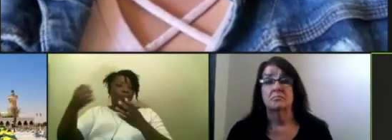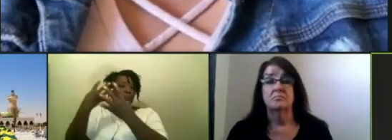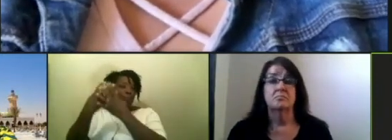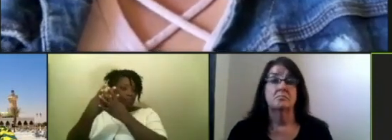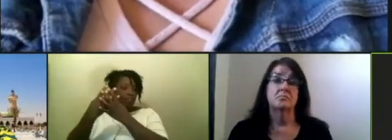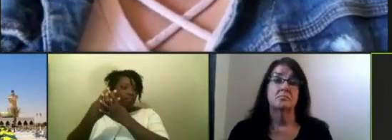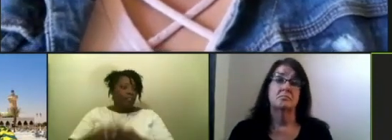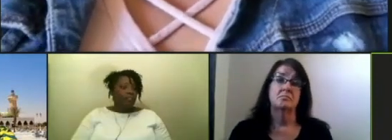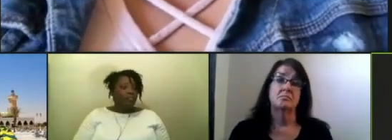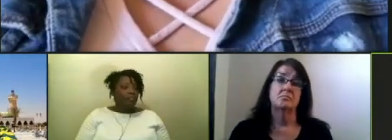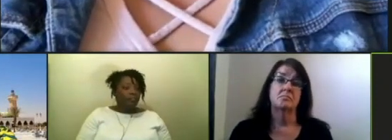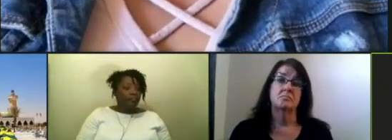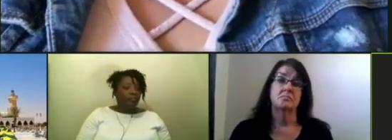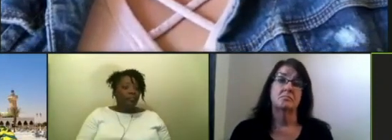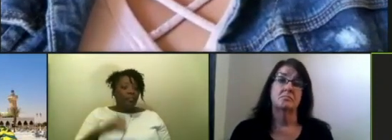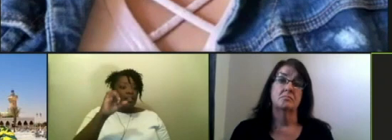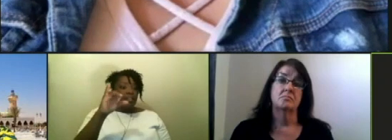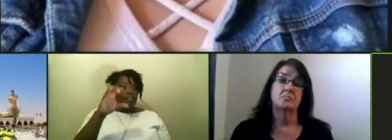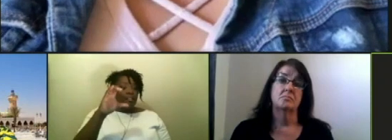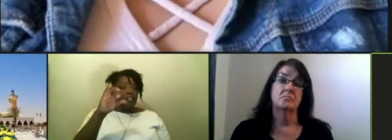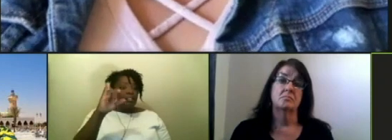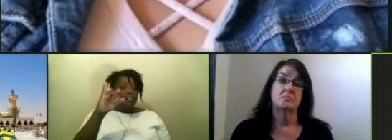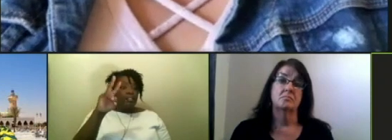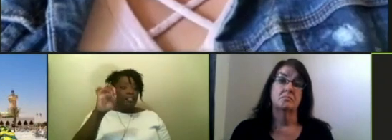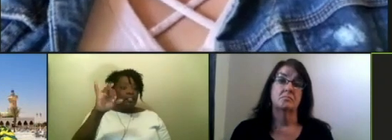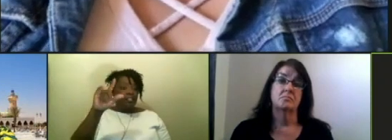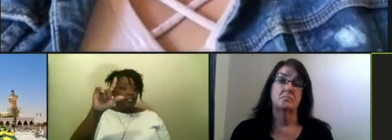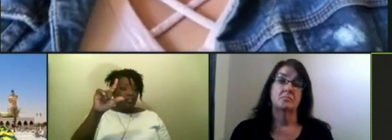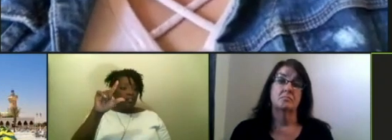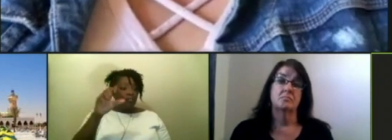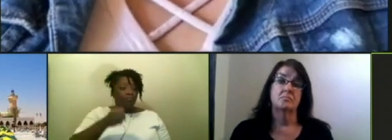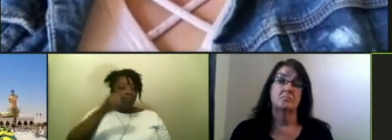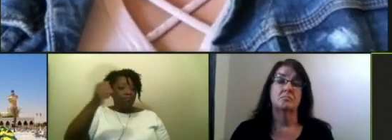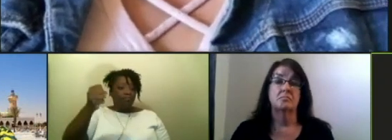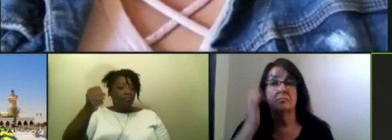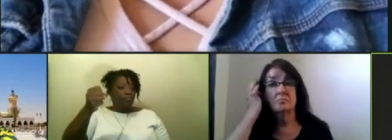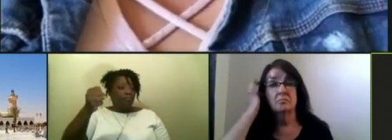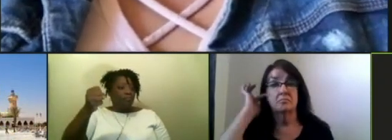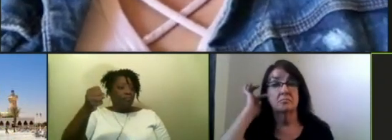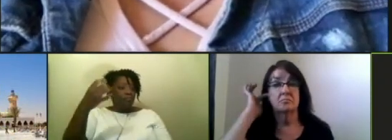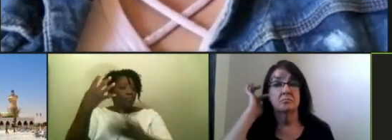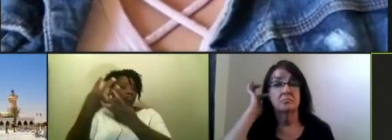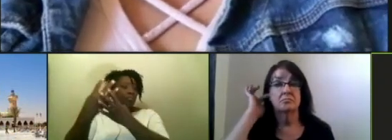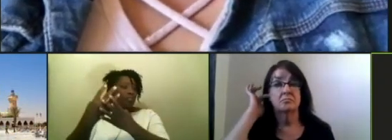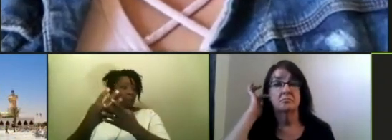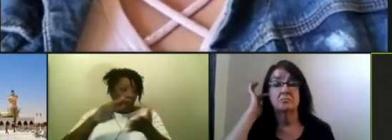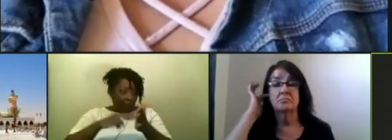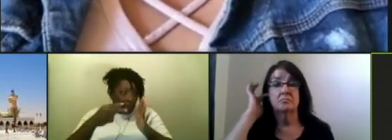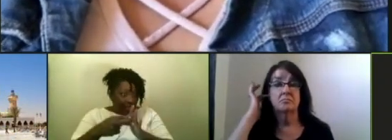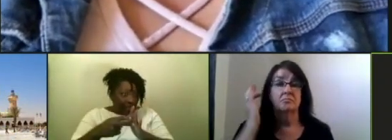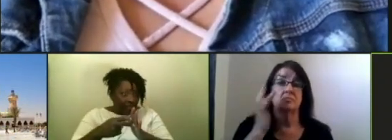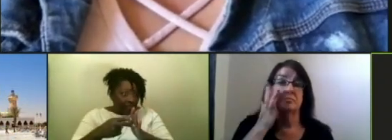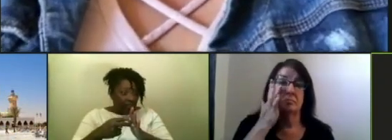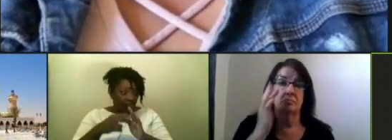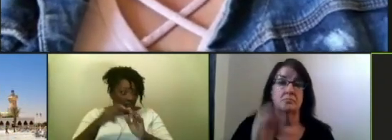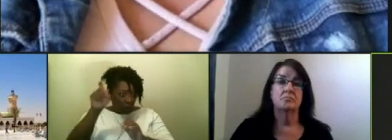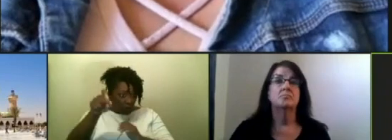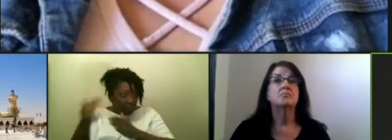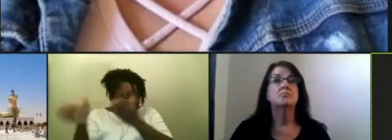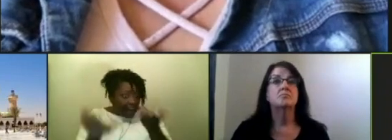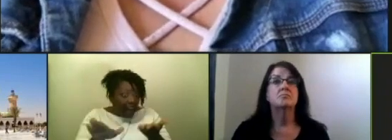civil detention, our point is that civil detention should not be a death sentence. And right now,